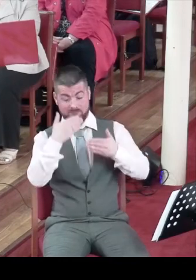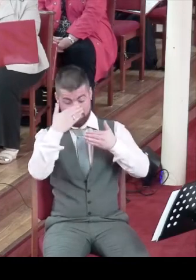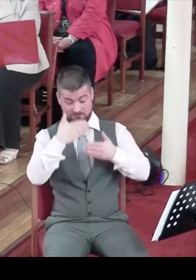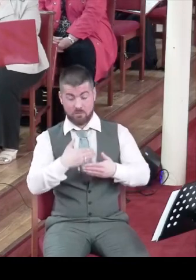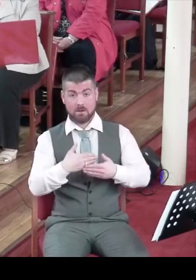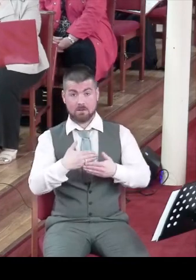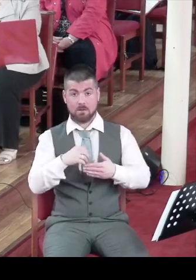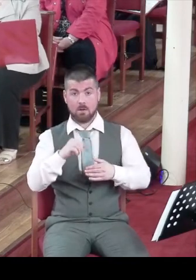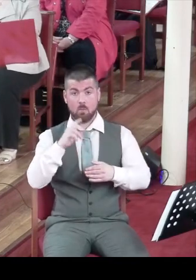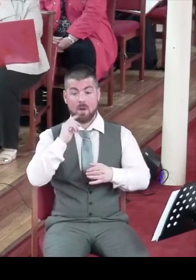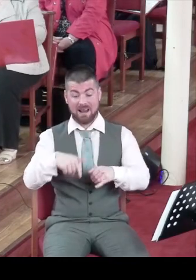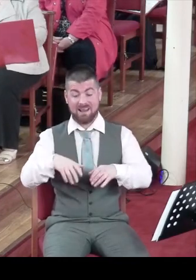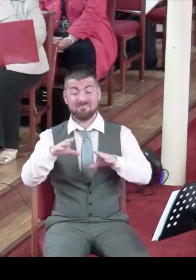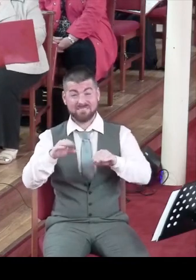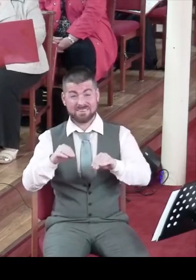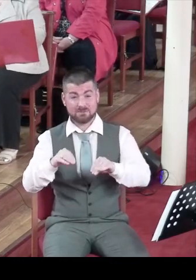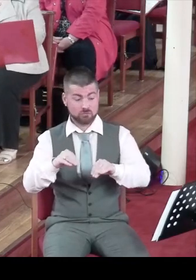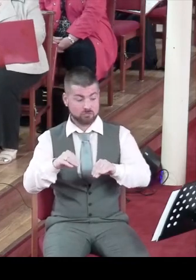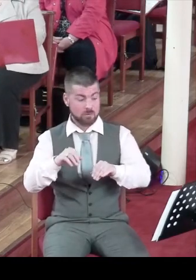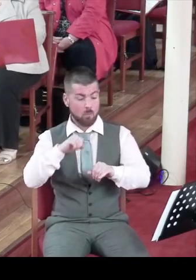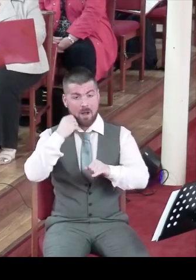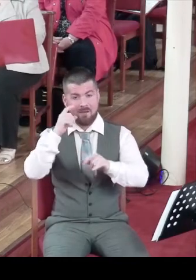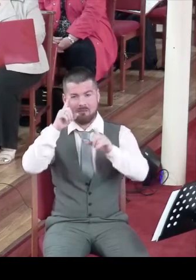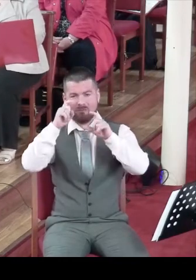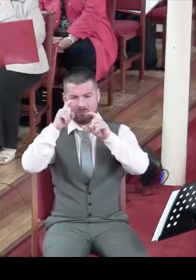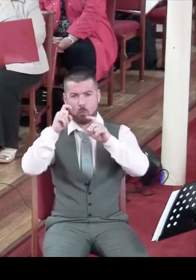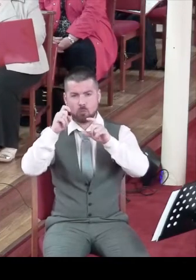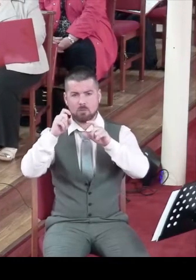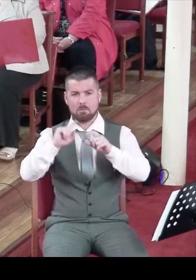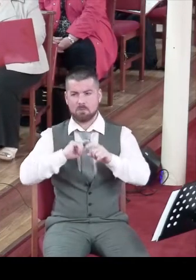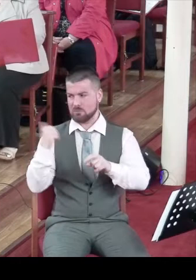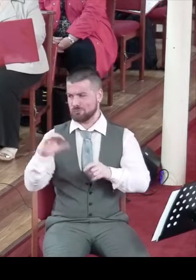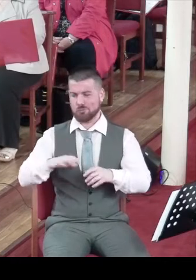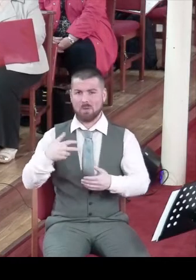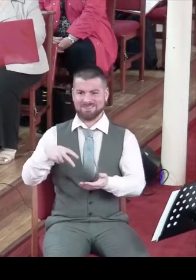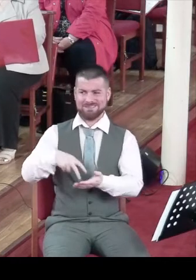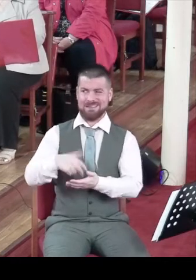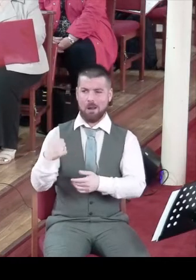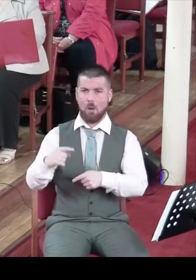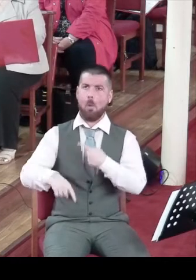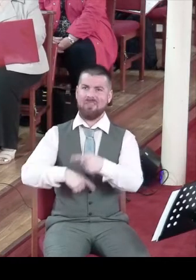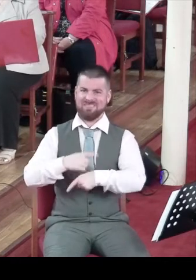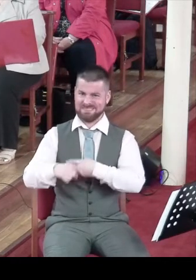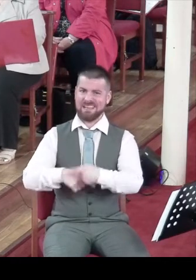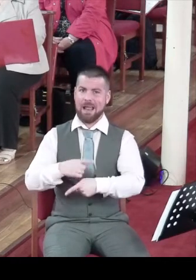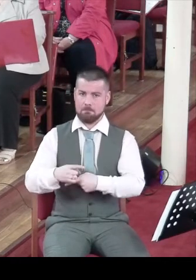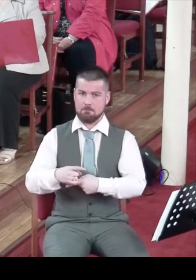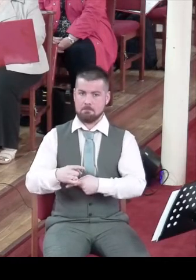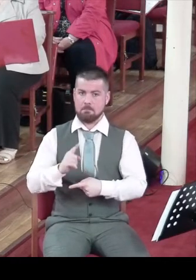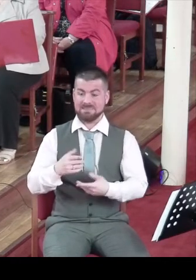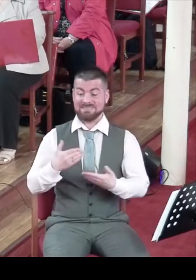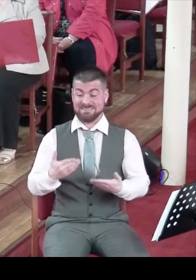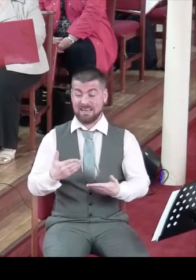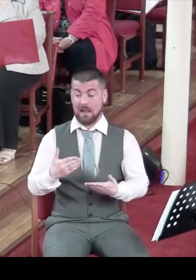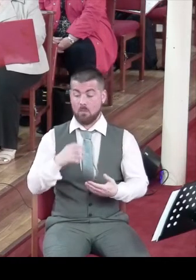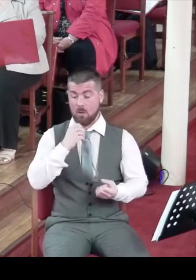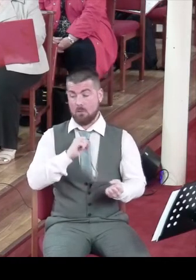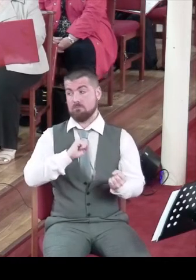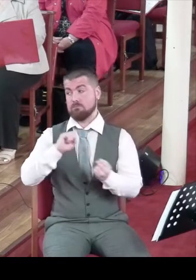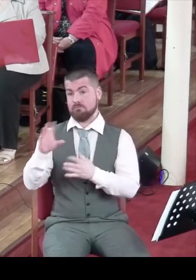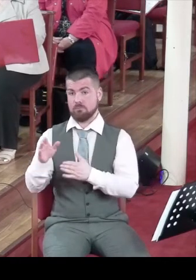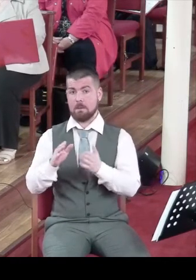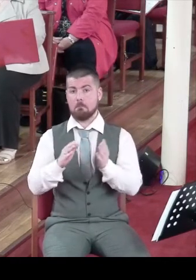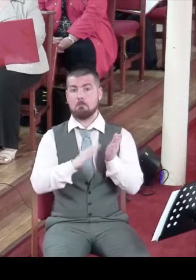end, ladies, after the benediction, okay? So that we don't have you standing here for too long. But if you'd like to come up and join me, that's